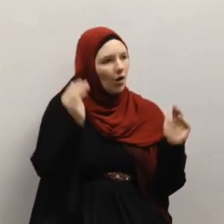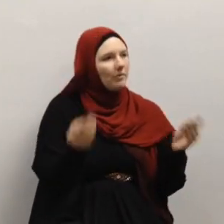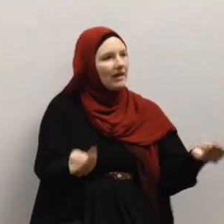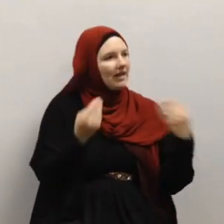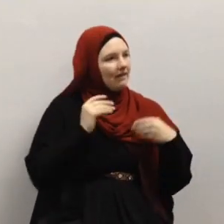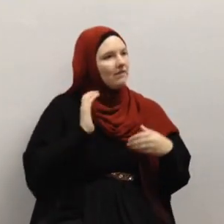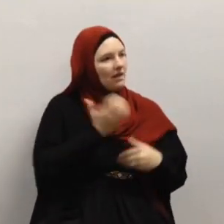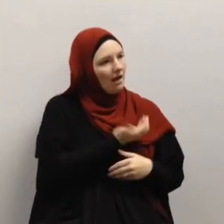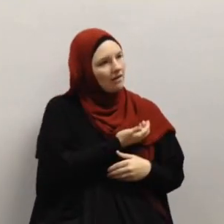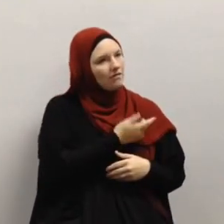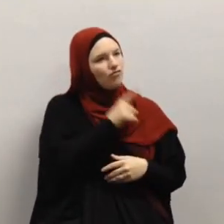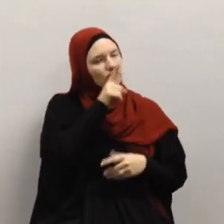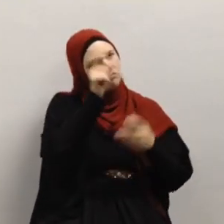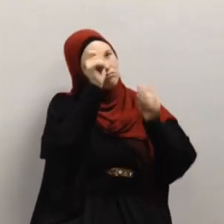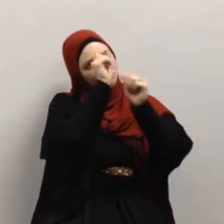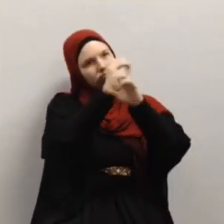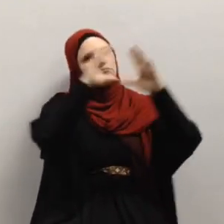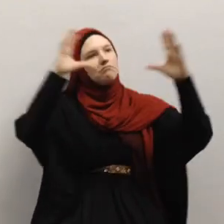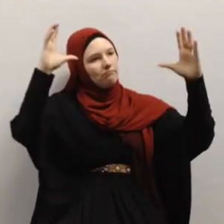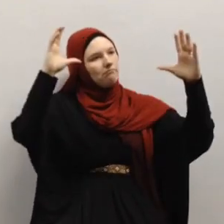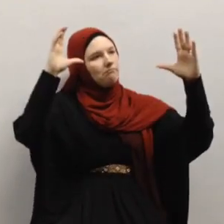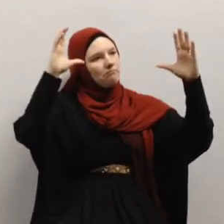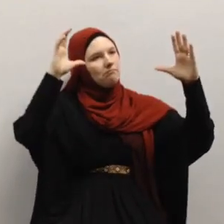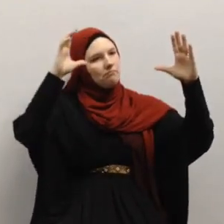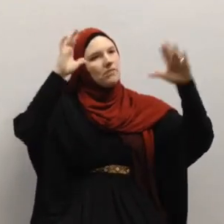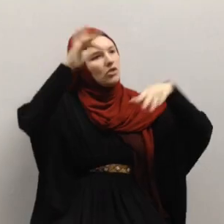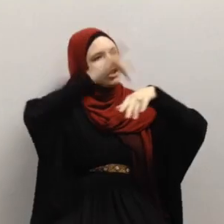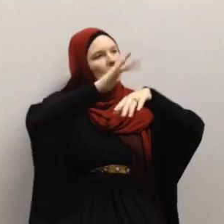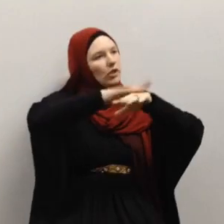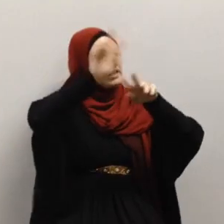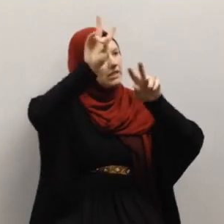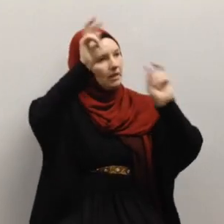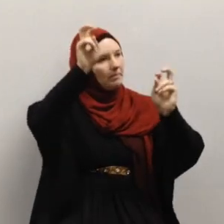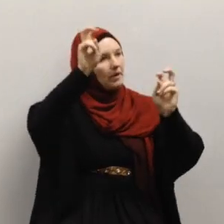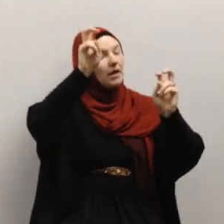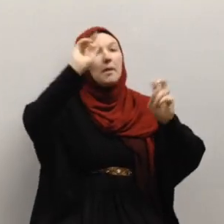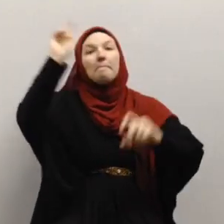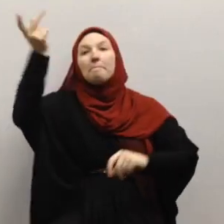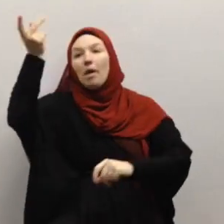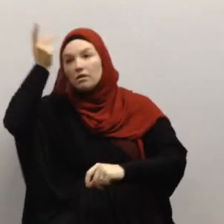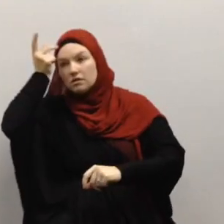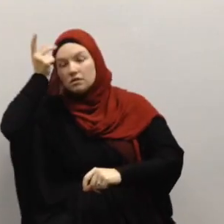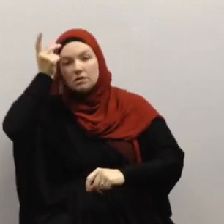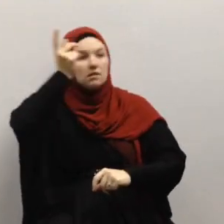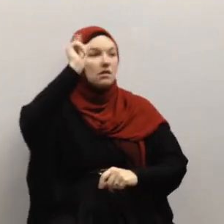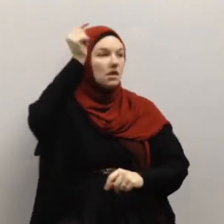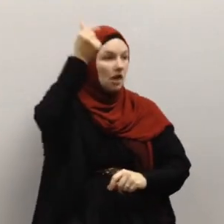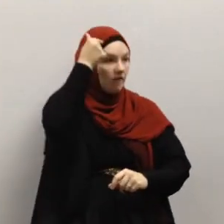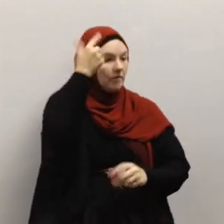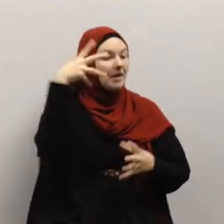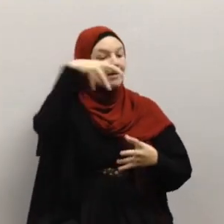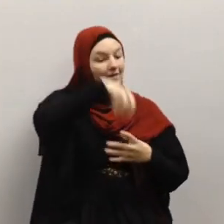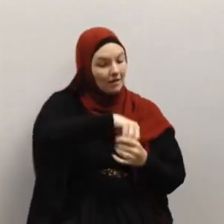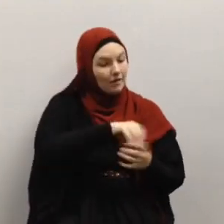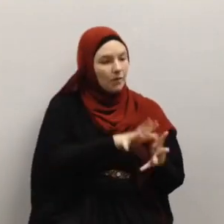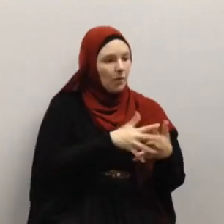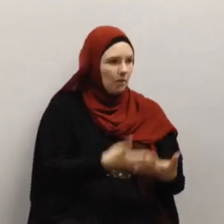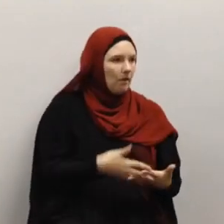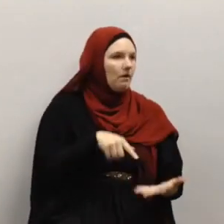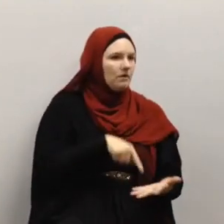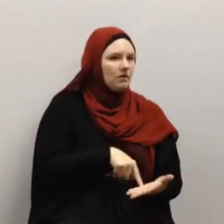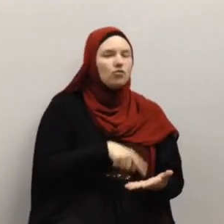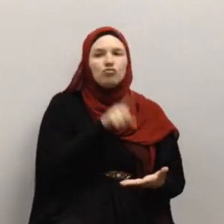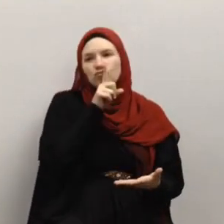topic. Politics and governance in the Quran is a very, very serious issue. It